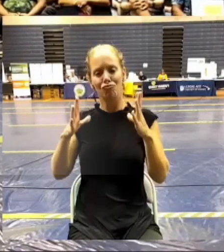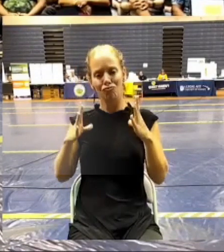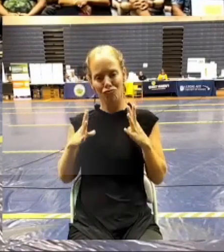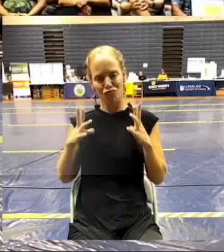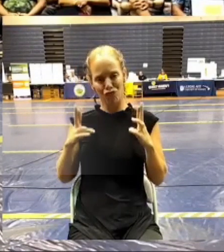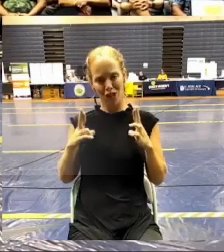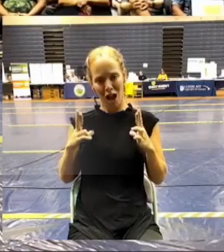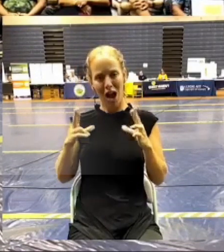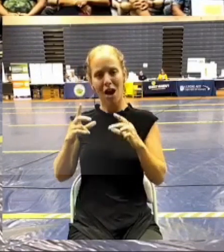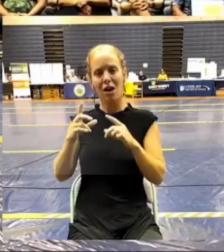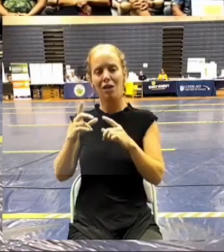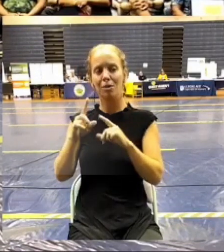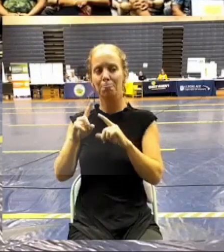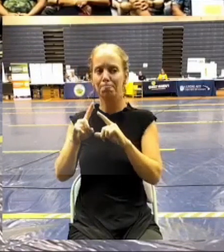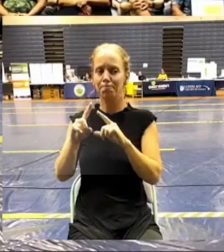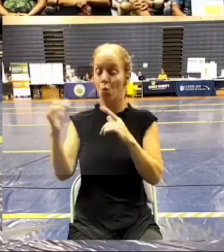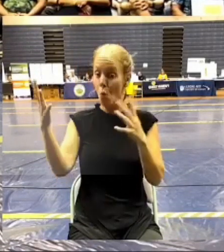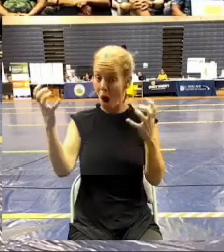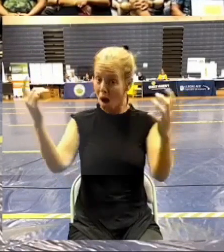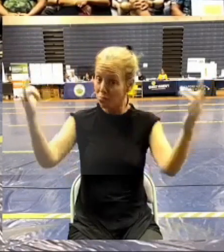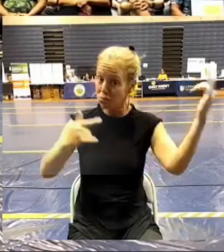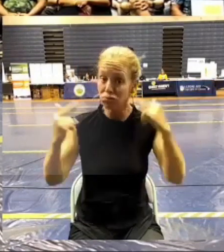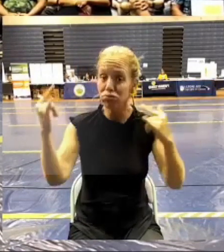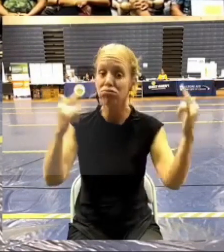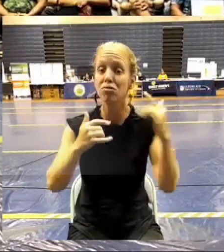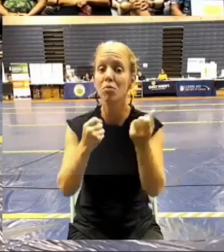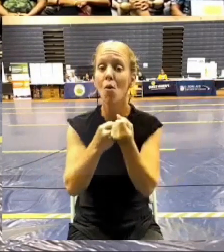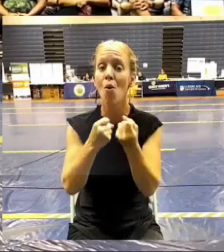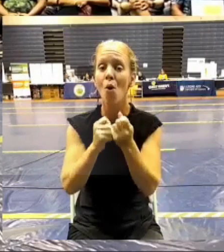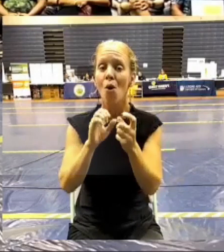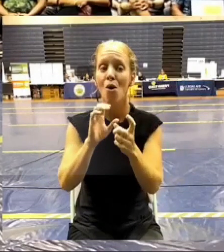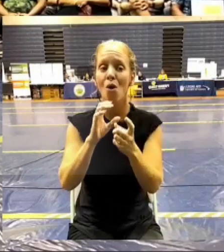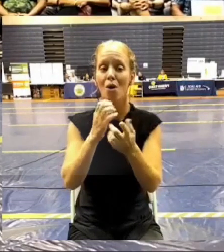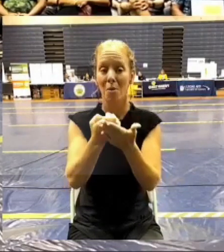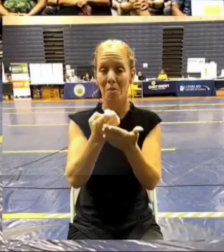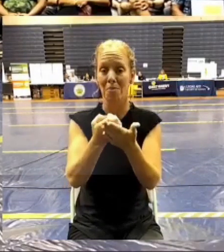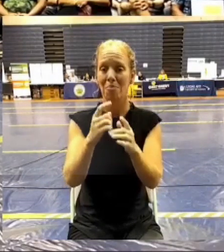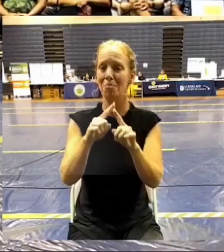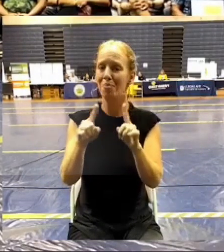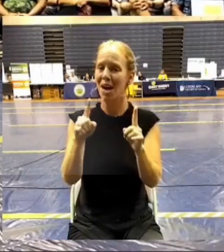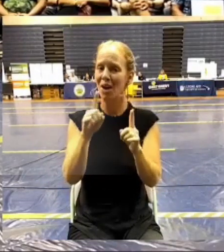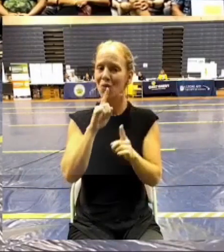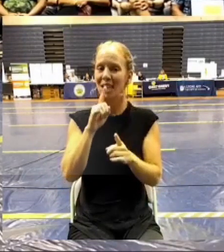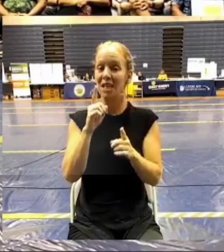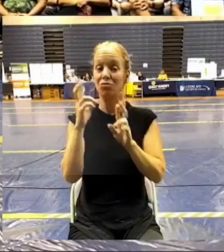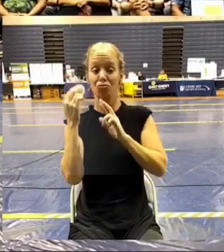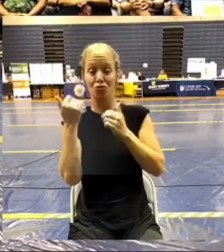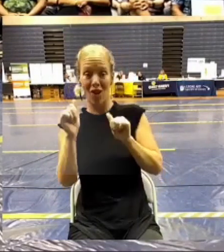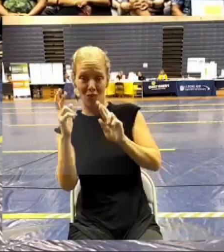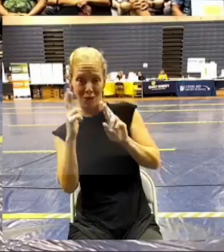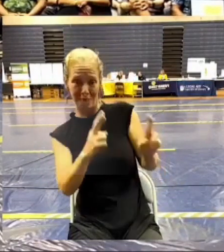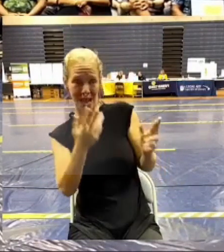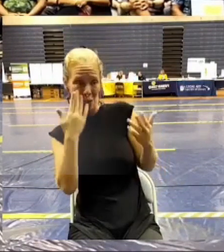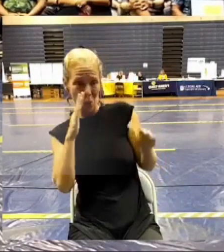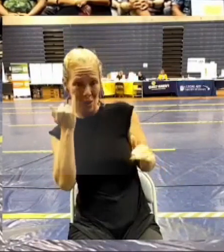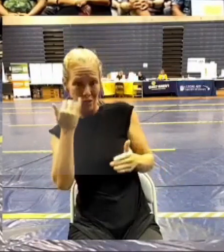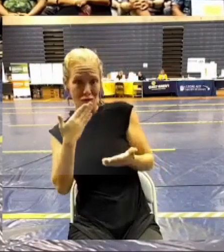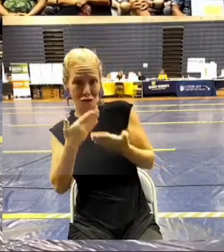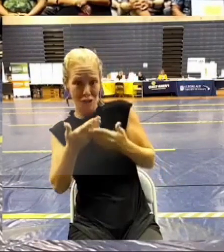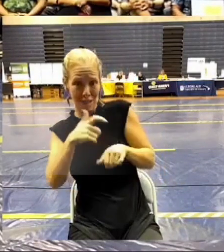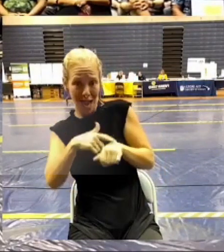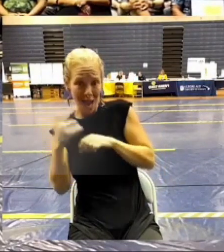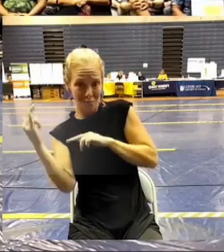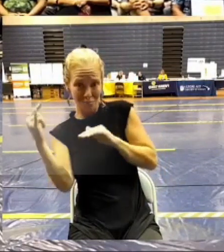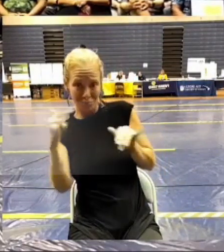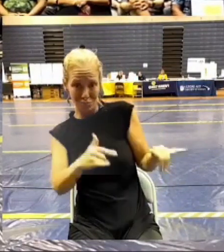of respect for us here, they still do not know why they're coming here. But the beauty of that is that whenever they're coming here to